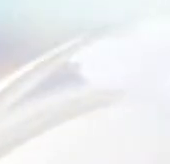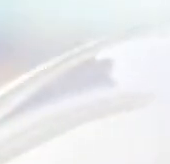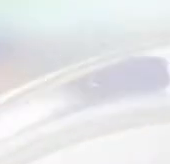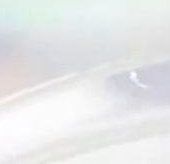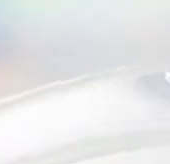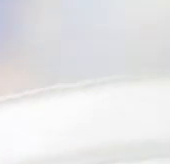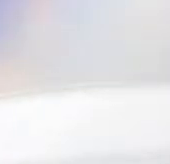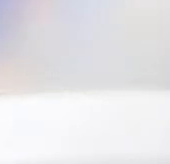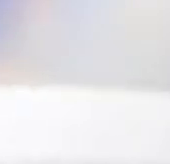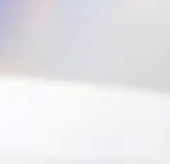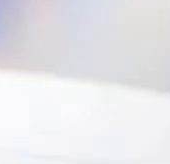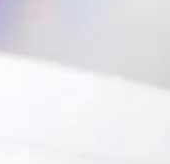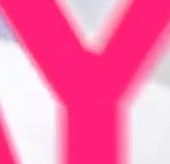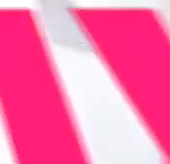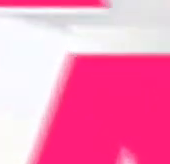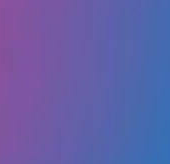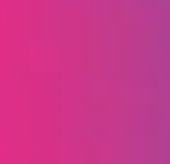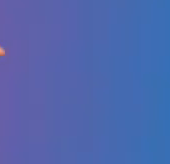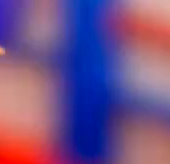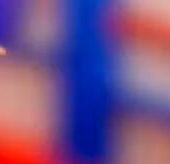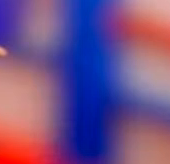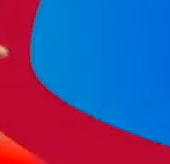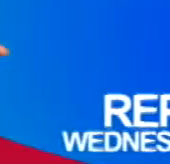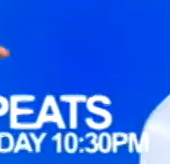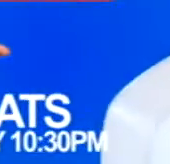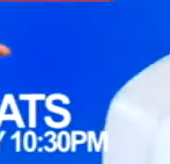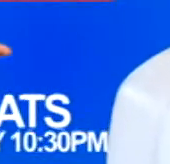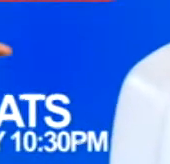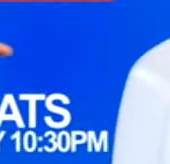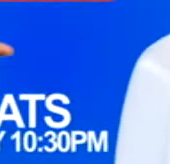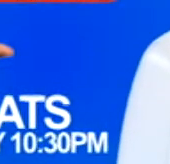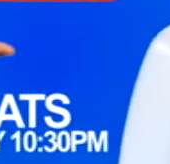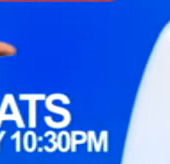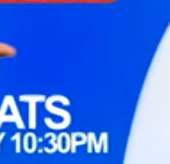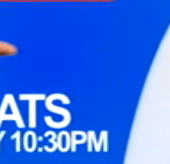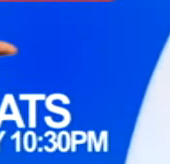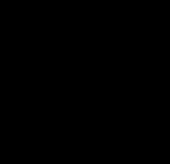Cheza Loto Moto. Shinda pesa Moto Moto.